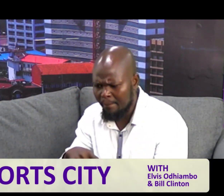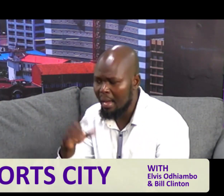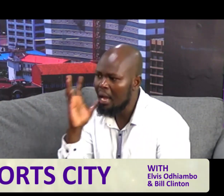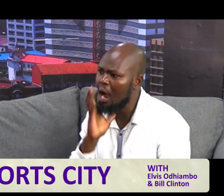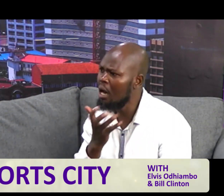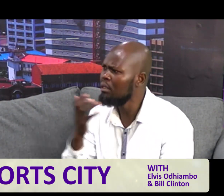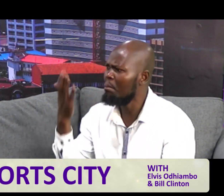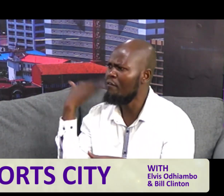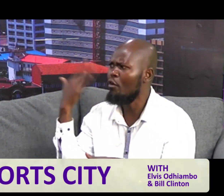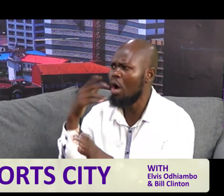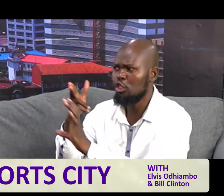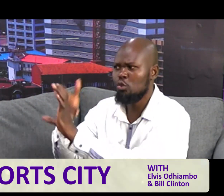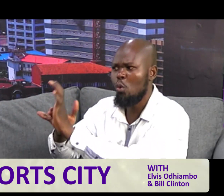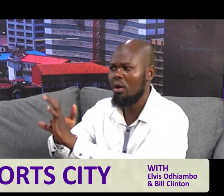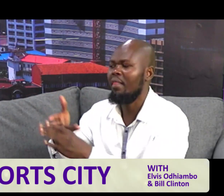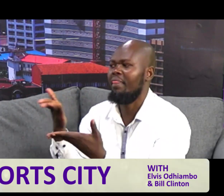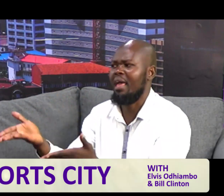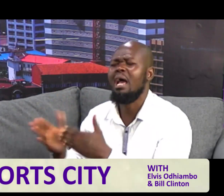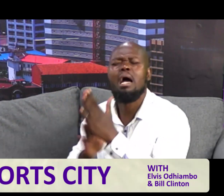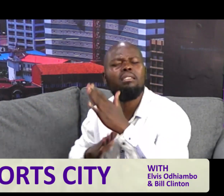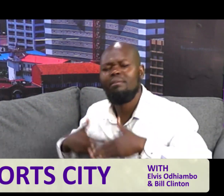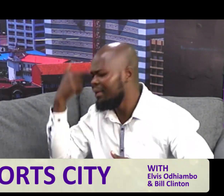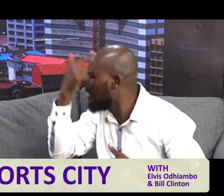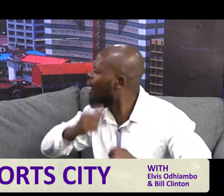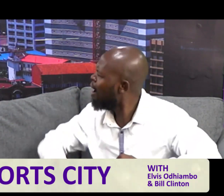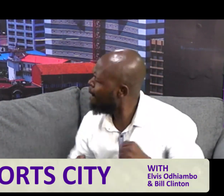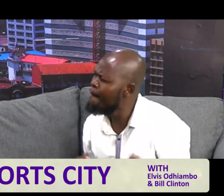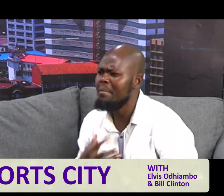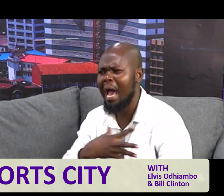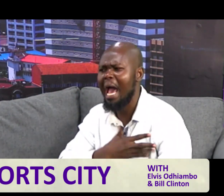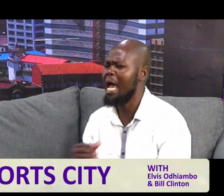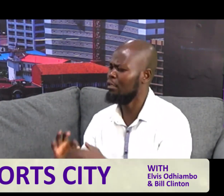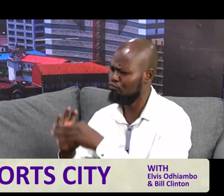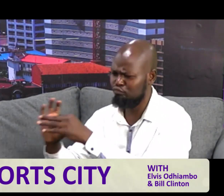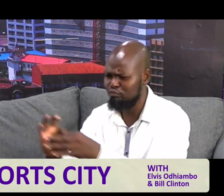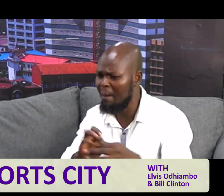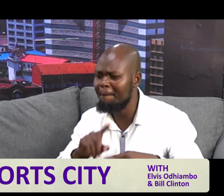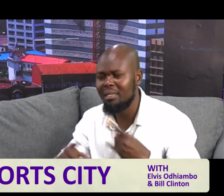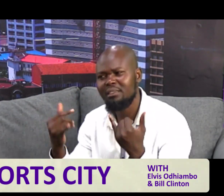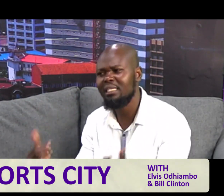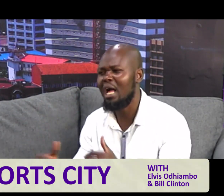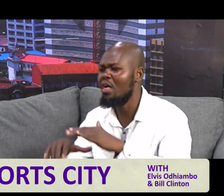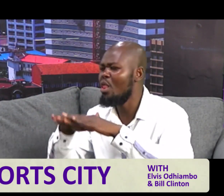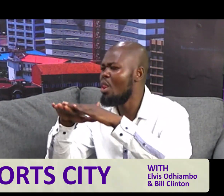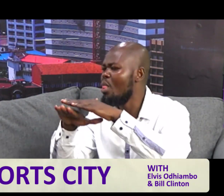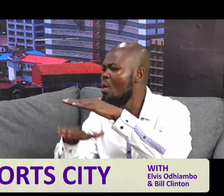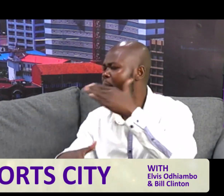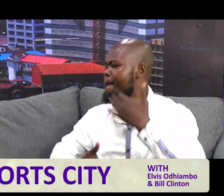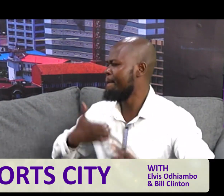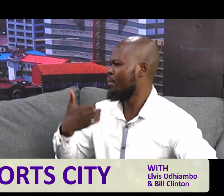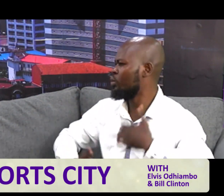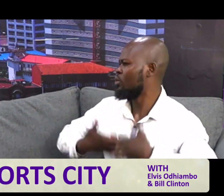angry. At first, when Lukaku joined Inter Milan, he was really active and he